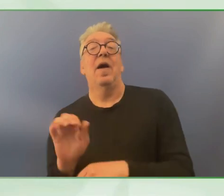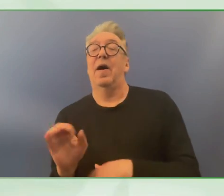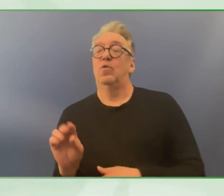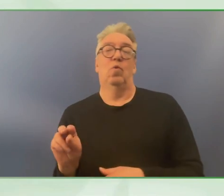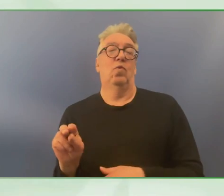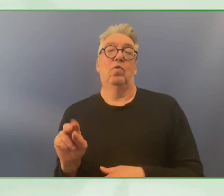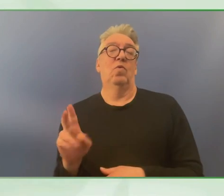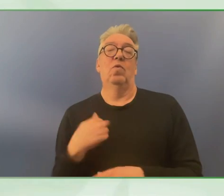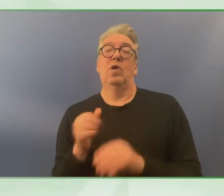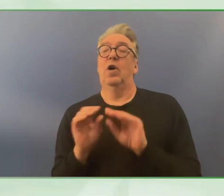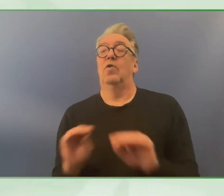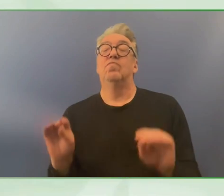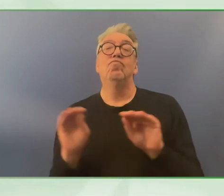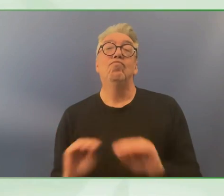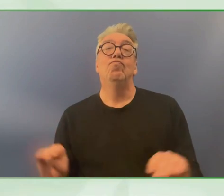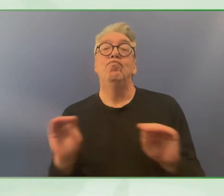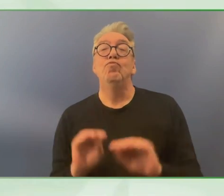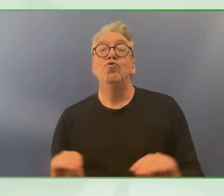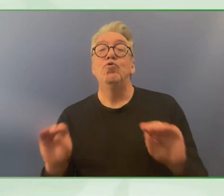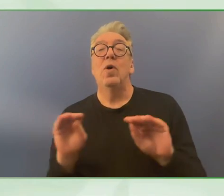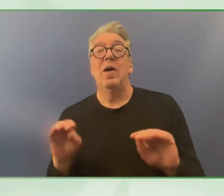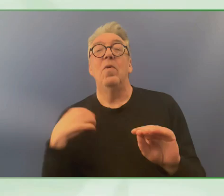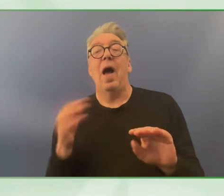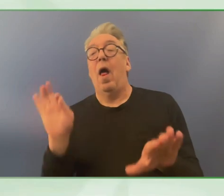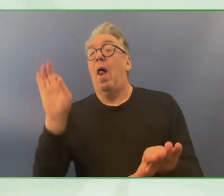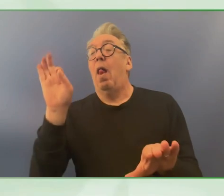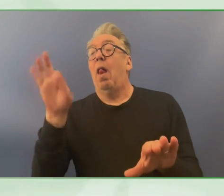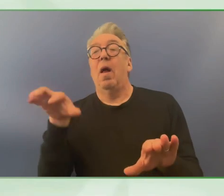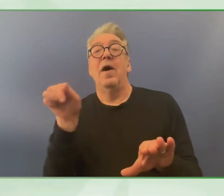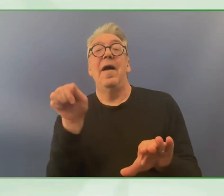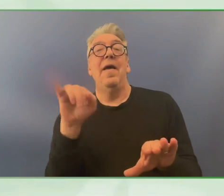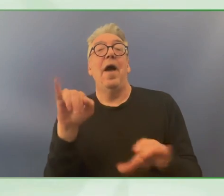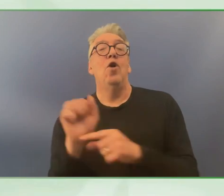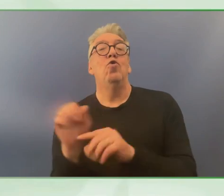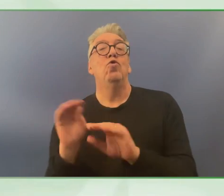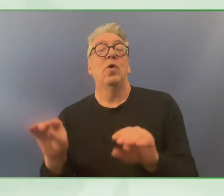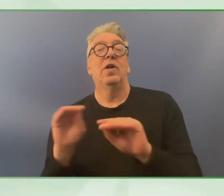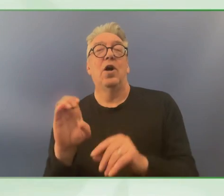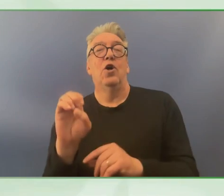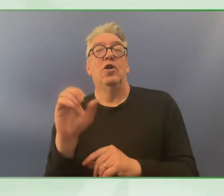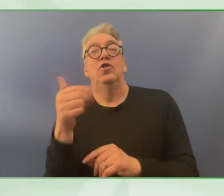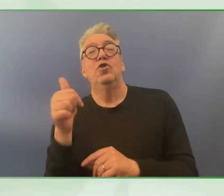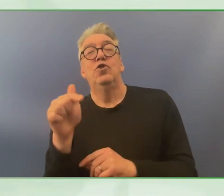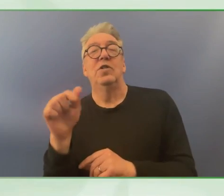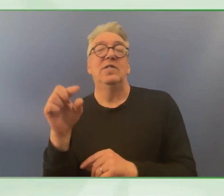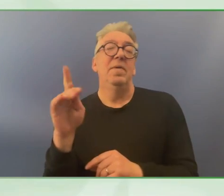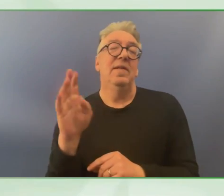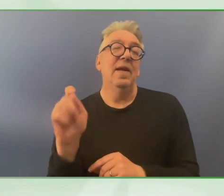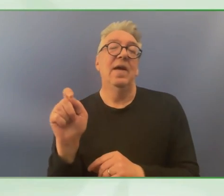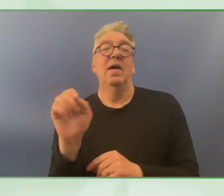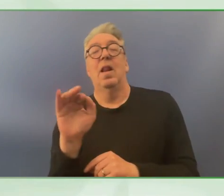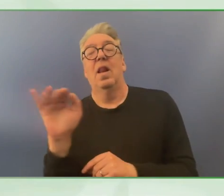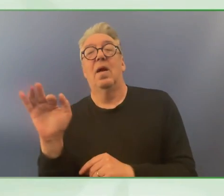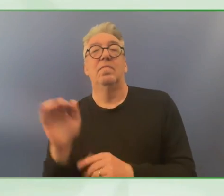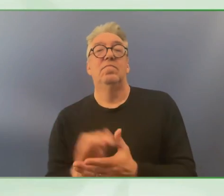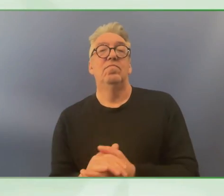an element of AI training on that, chat GPT and so on and so forth. But it's not become that mainstream in at